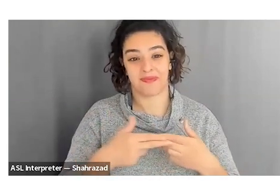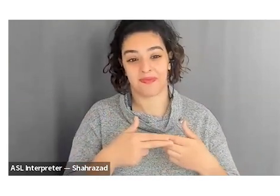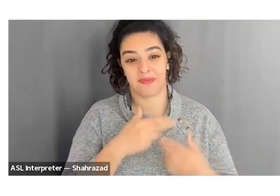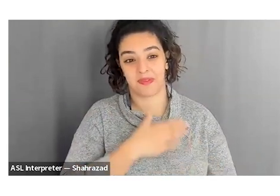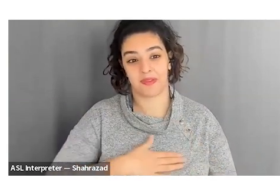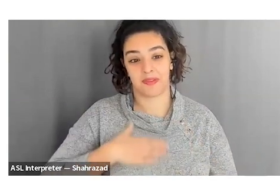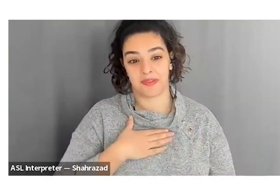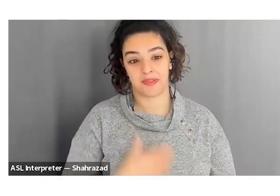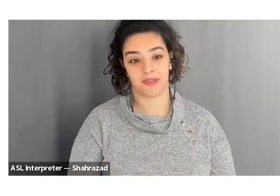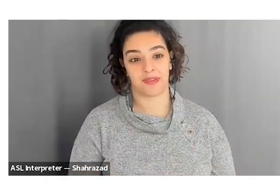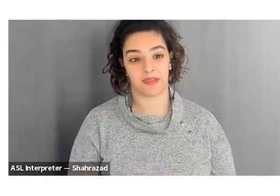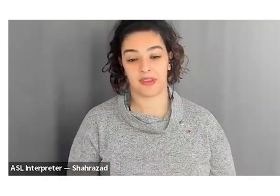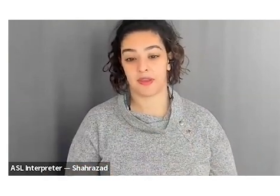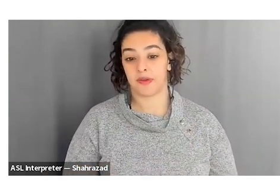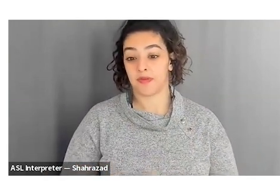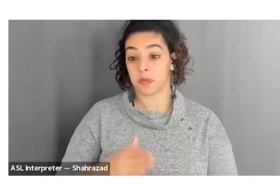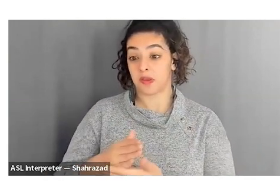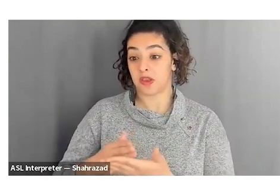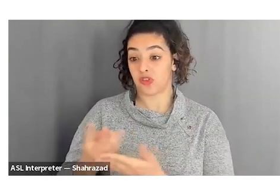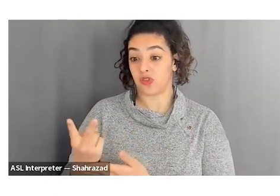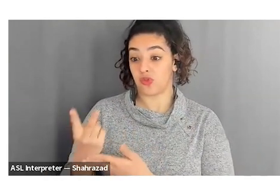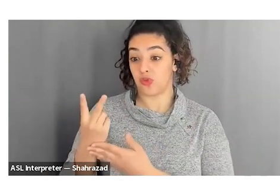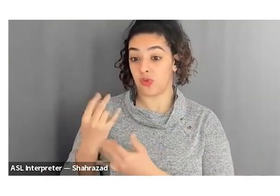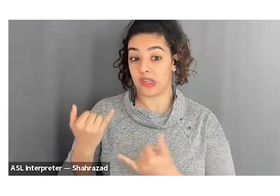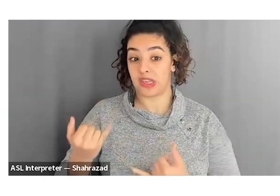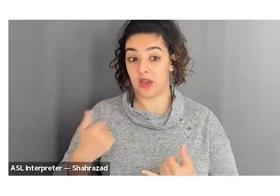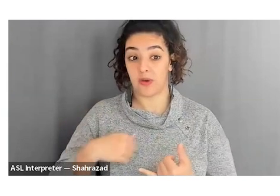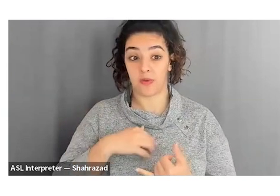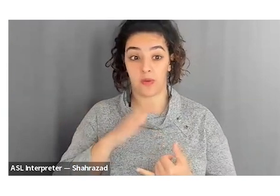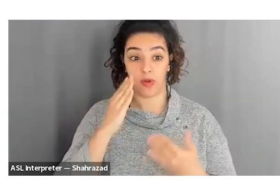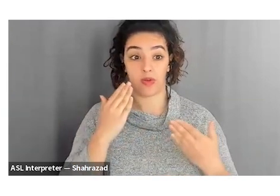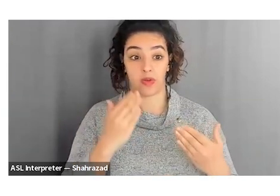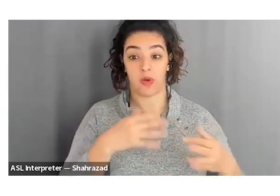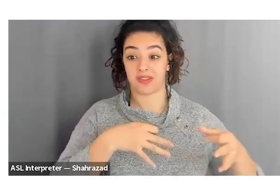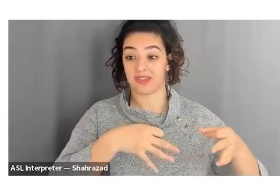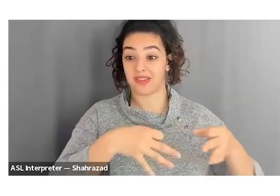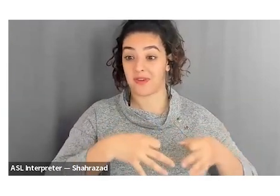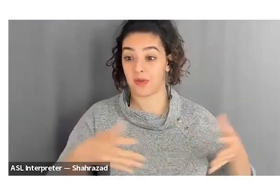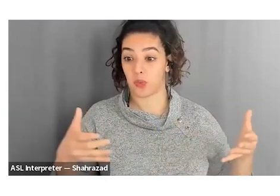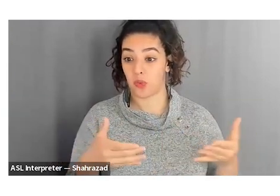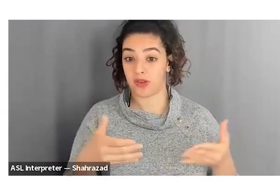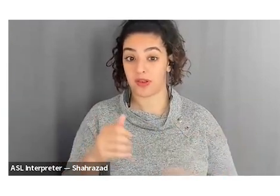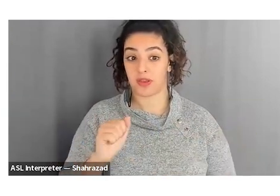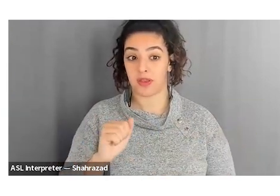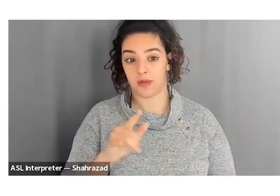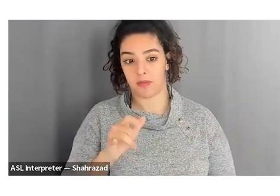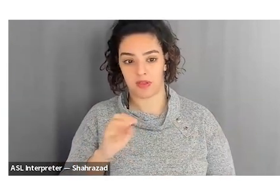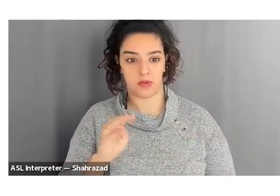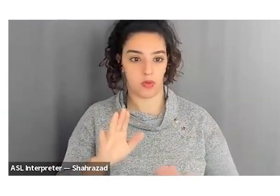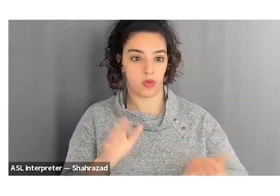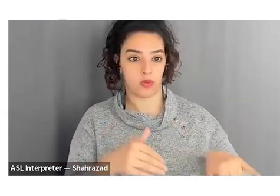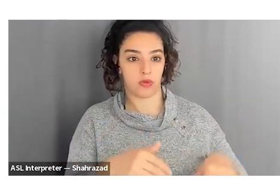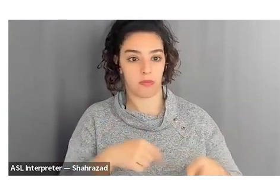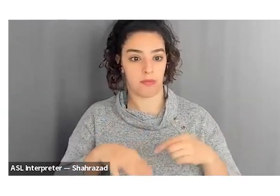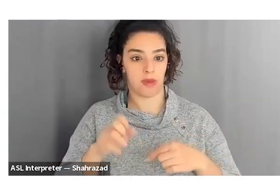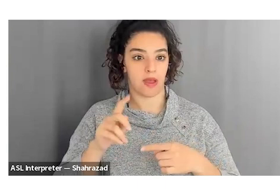So moving on to section 2, we are going into defining ableism. And if you could go back, so thank you. This is perfect. I just